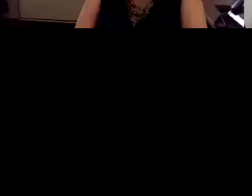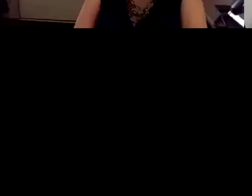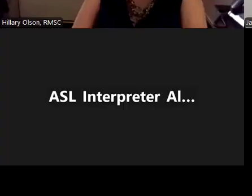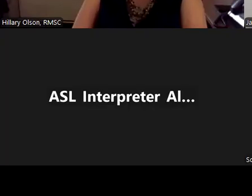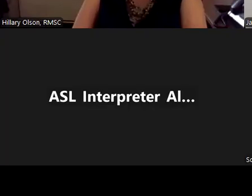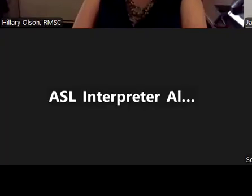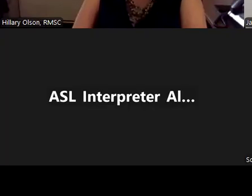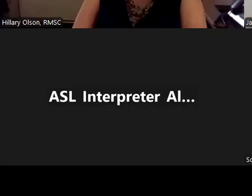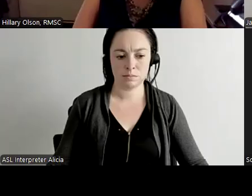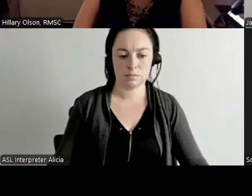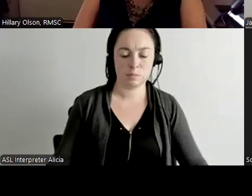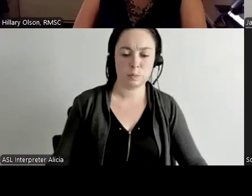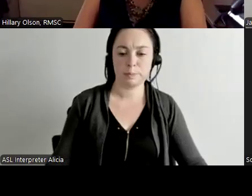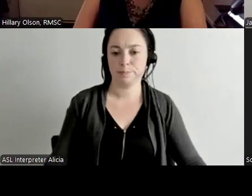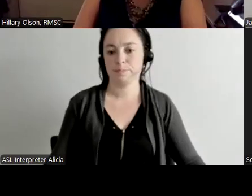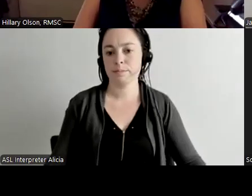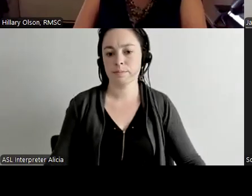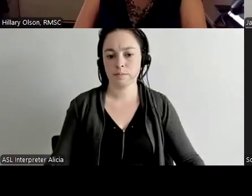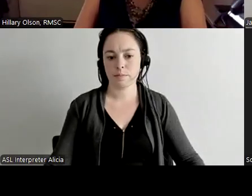already. Thank you.